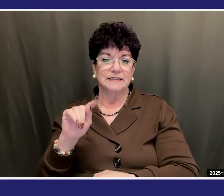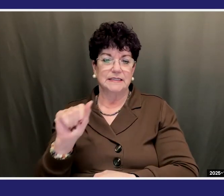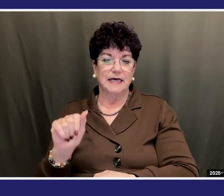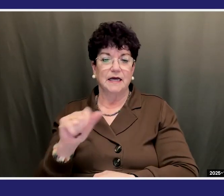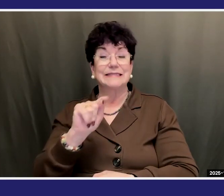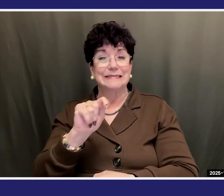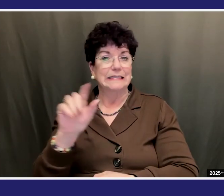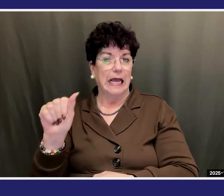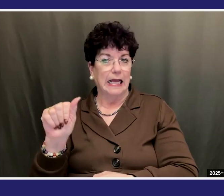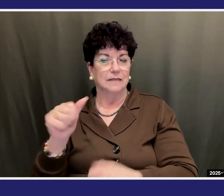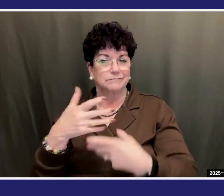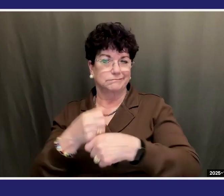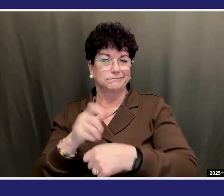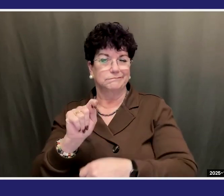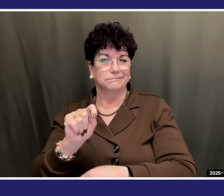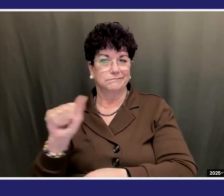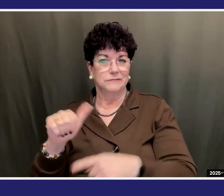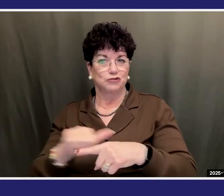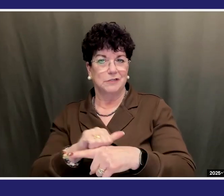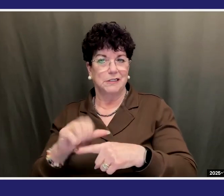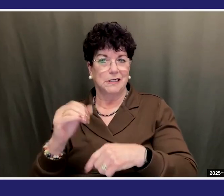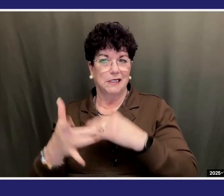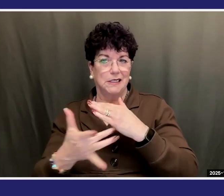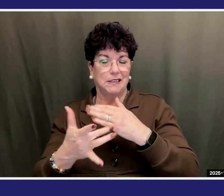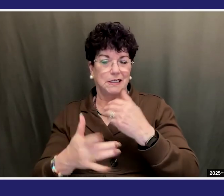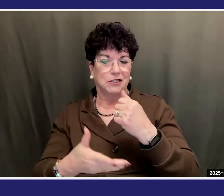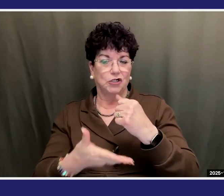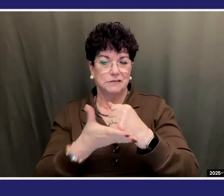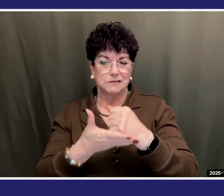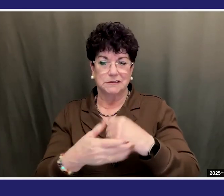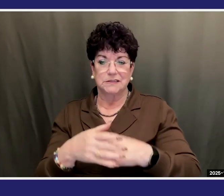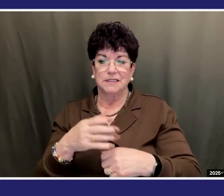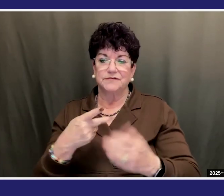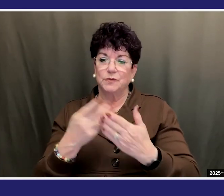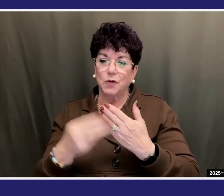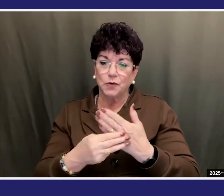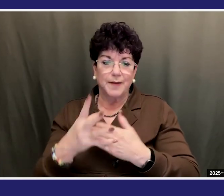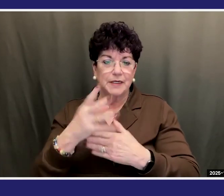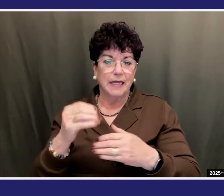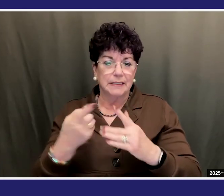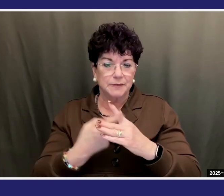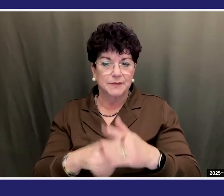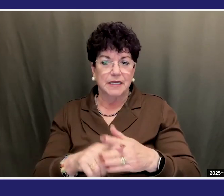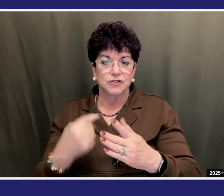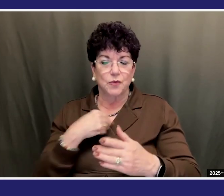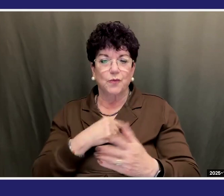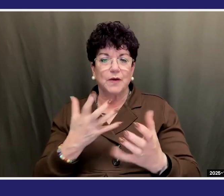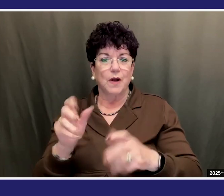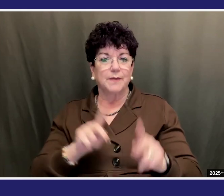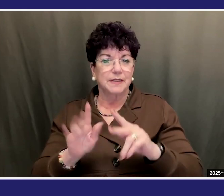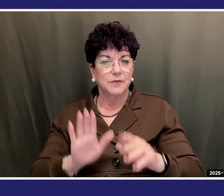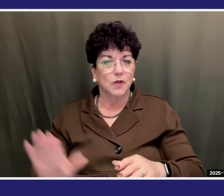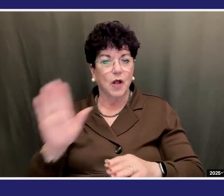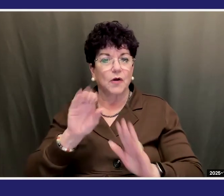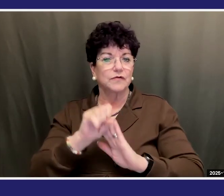is vital for the success of CDPH programming and implementation. We want to be able to equip folks around the state